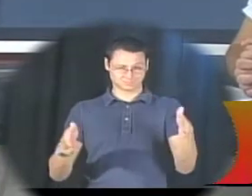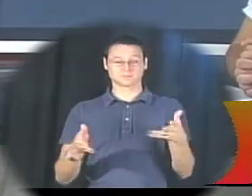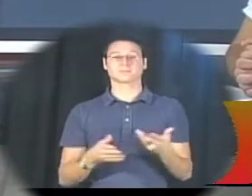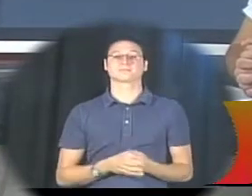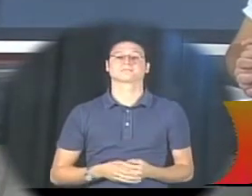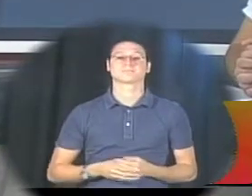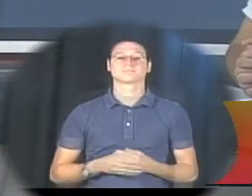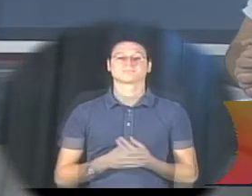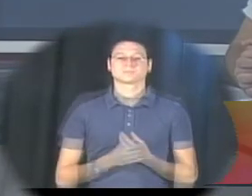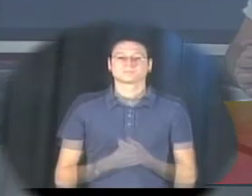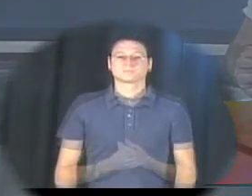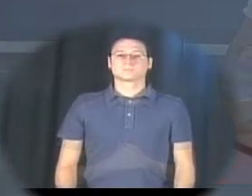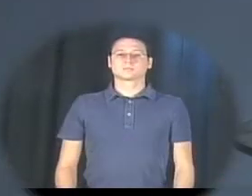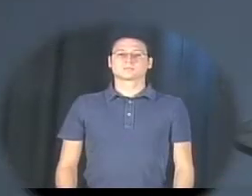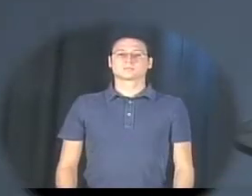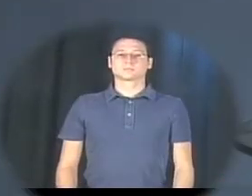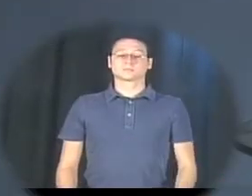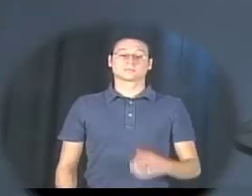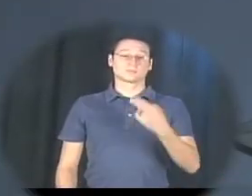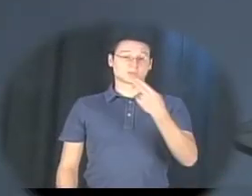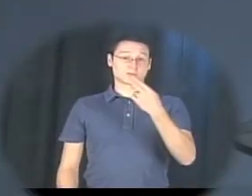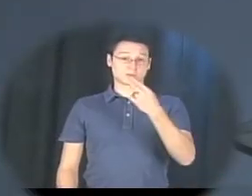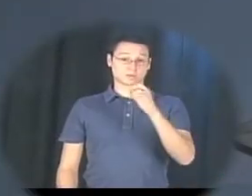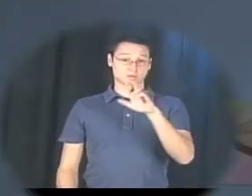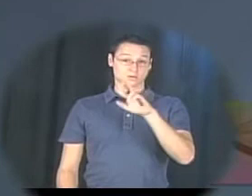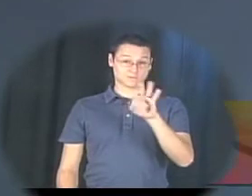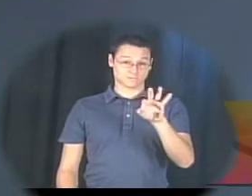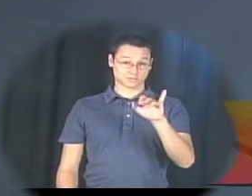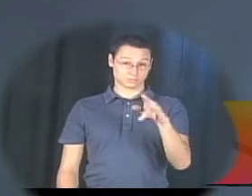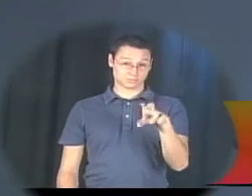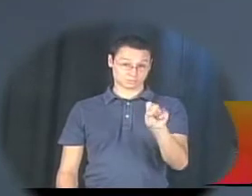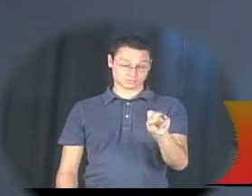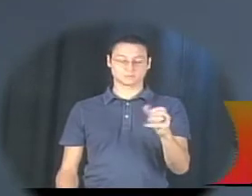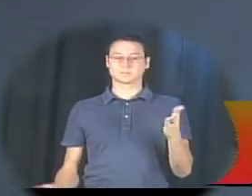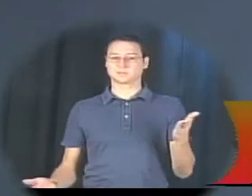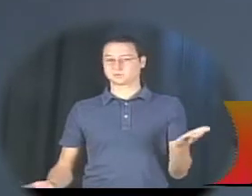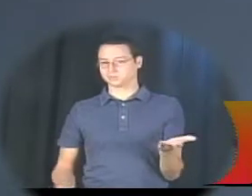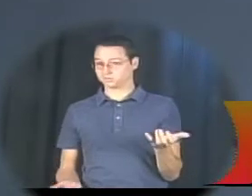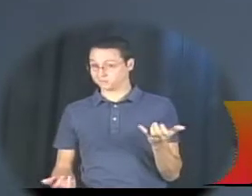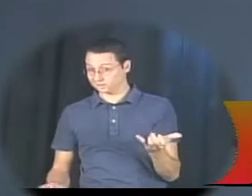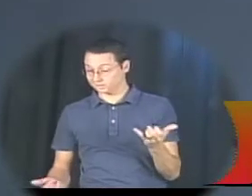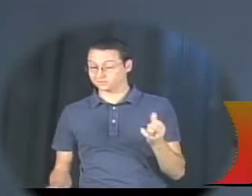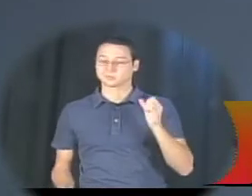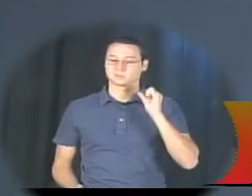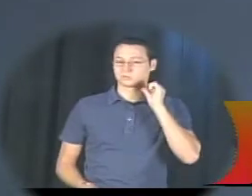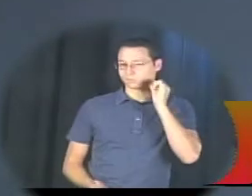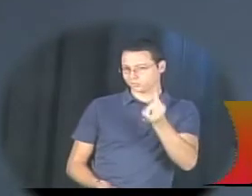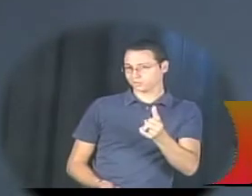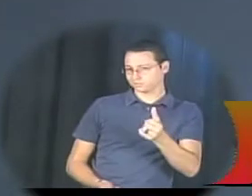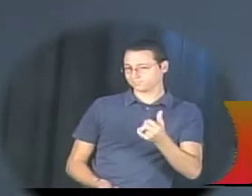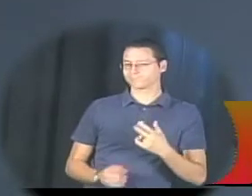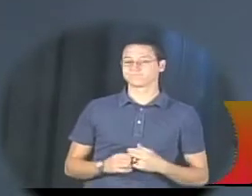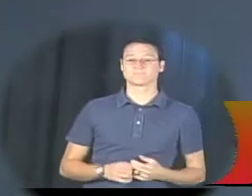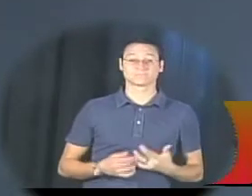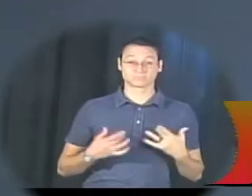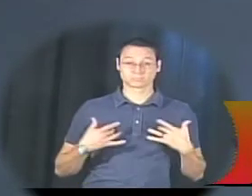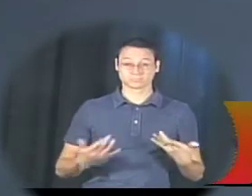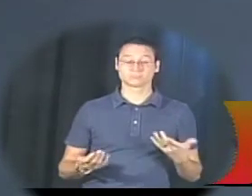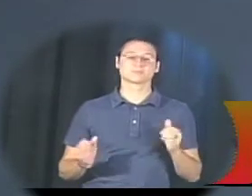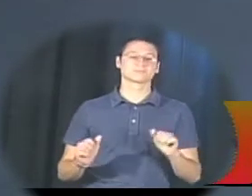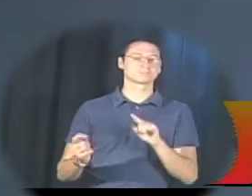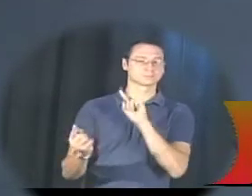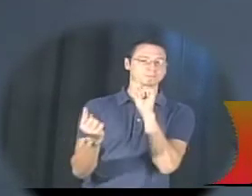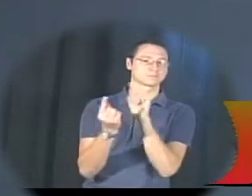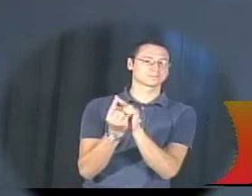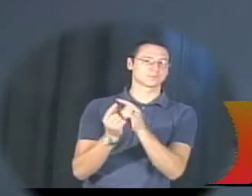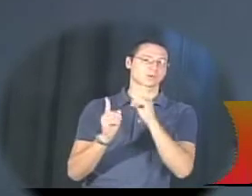Homeless. Herf Jones will be on campus today, November 13th, and Wednesday, November 14th, during lunch. Cap and gown